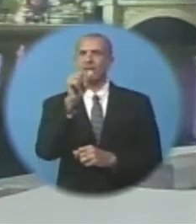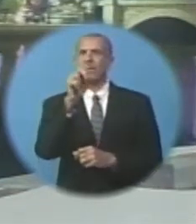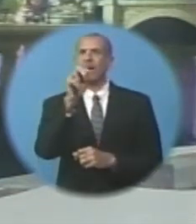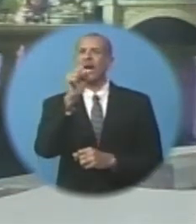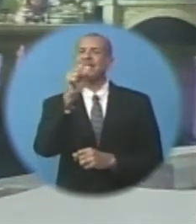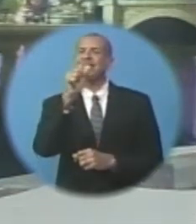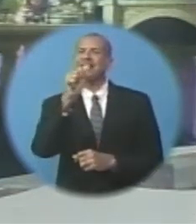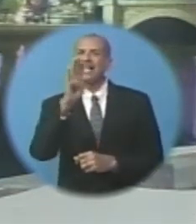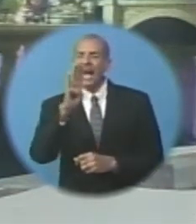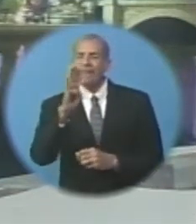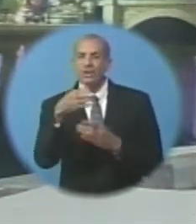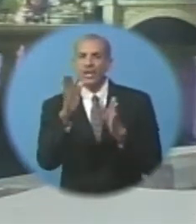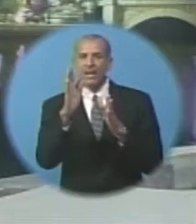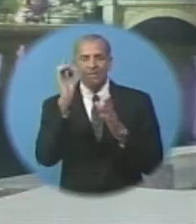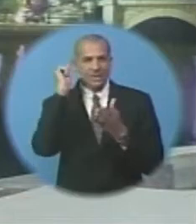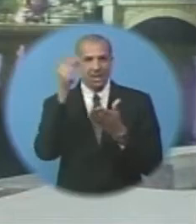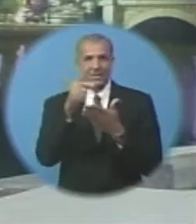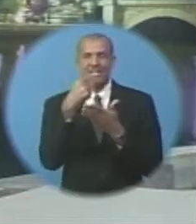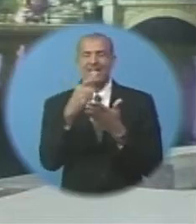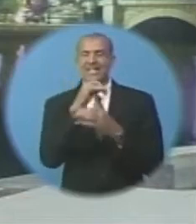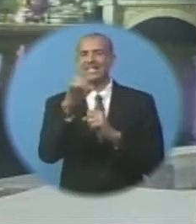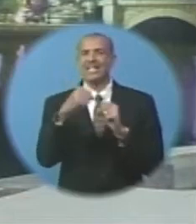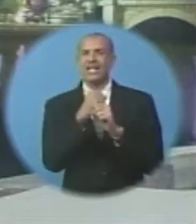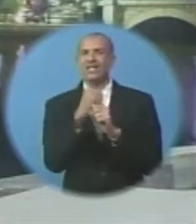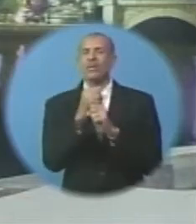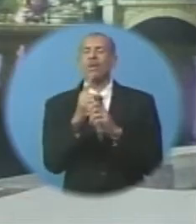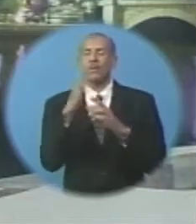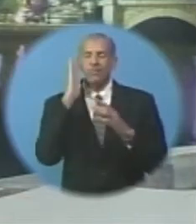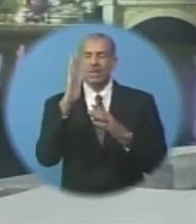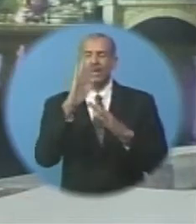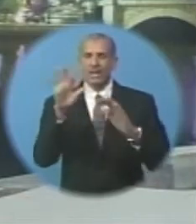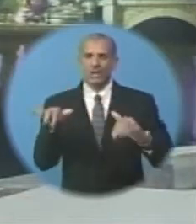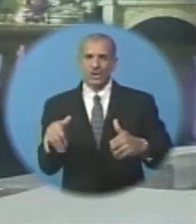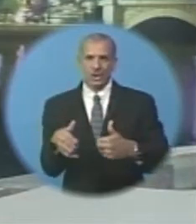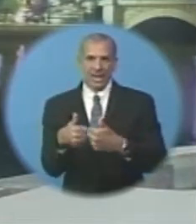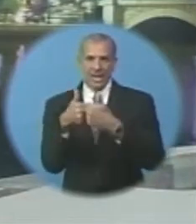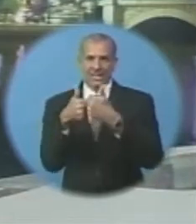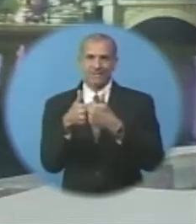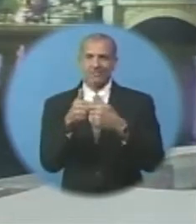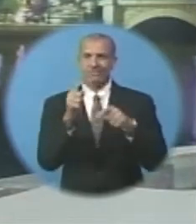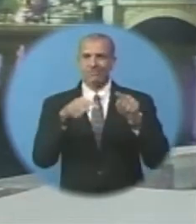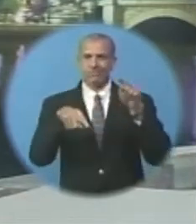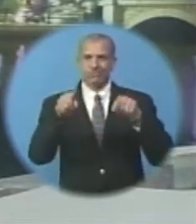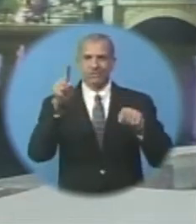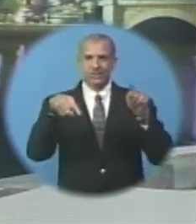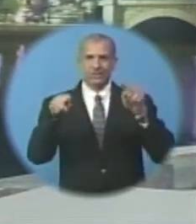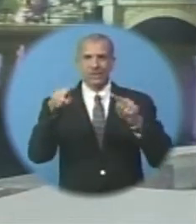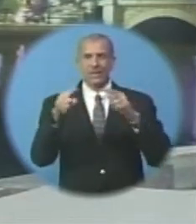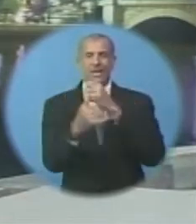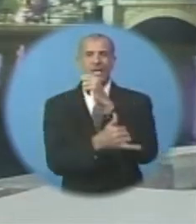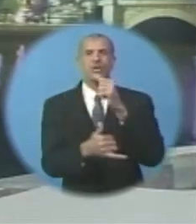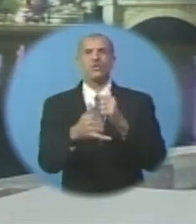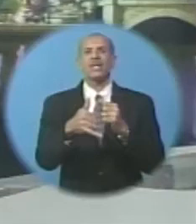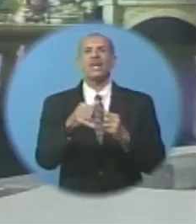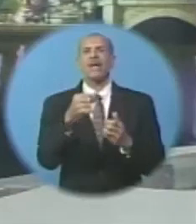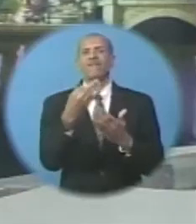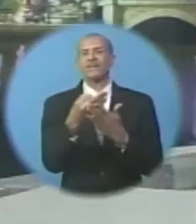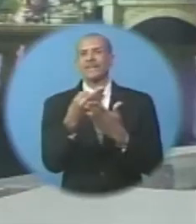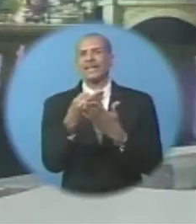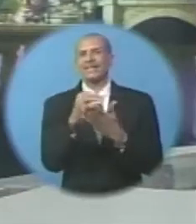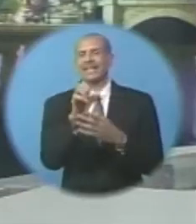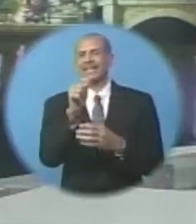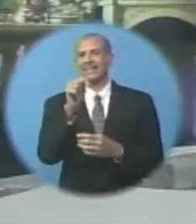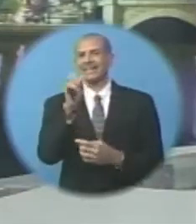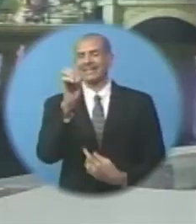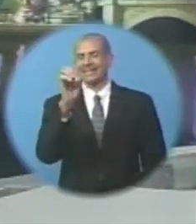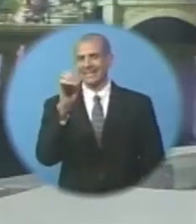Secretary says this year's budget will be a bit of a challenge given the complexities of the country's fiscal state. He, however, contends